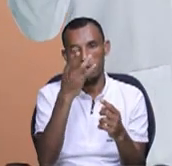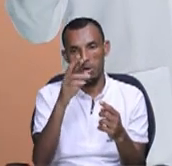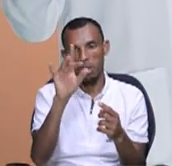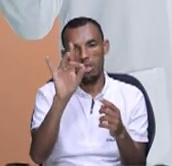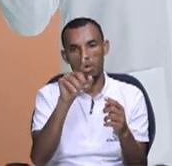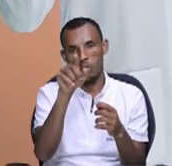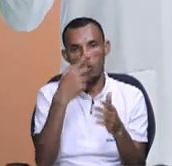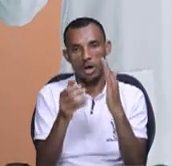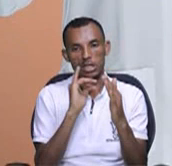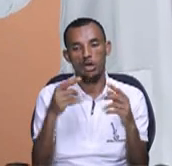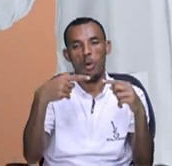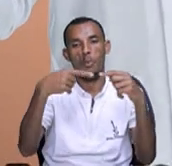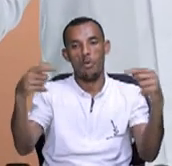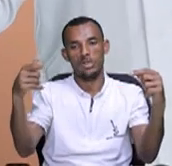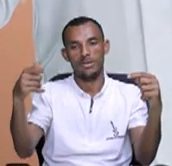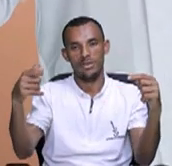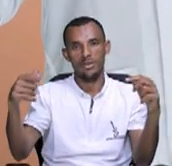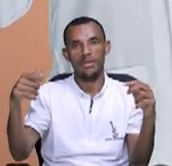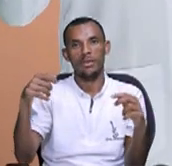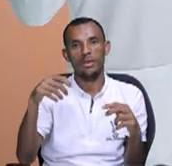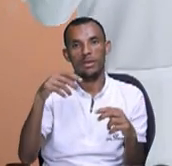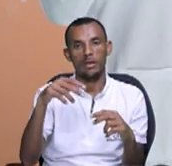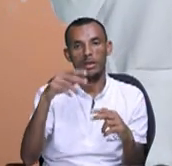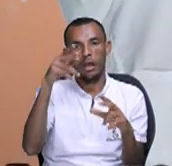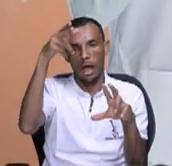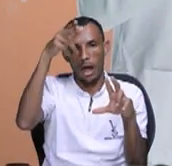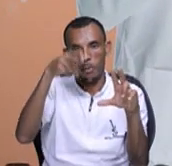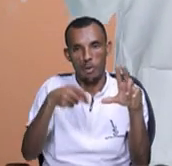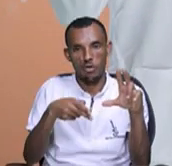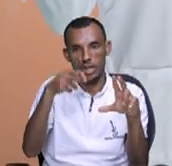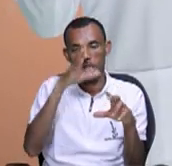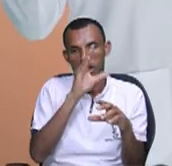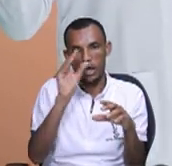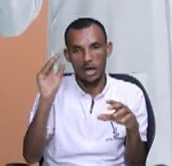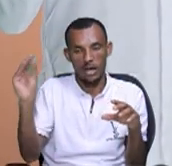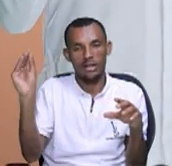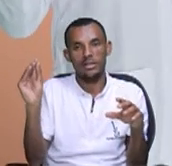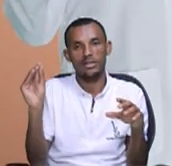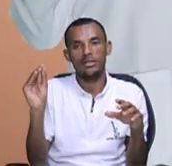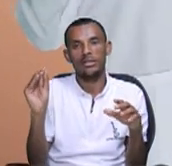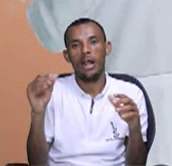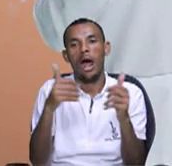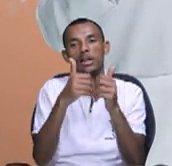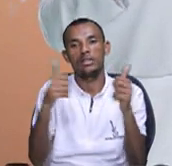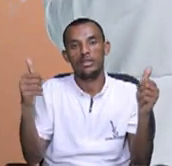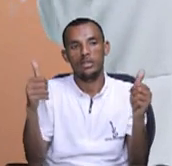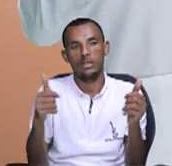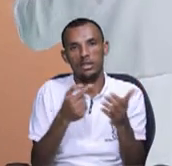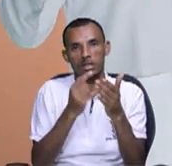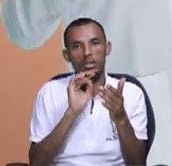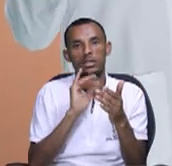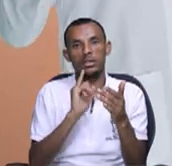is opposite, hypotenuse, and adjacent? This is